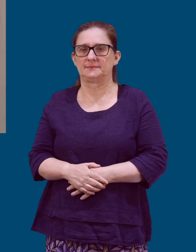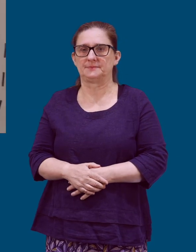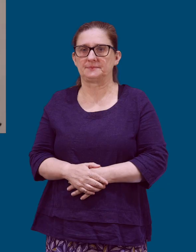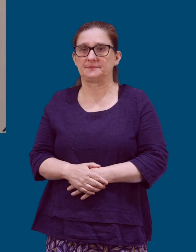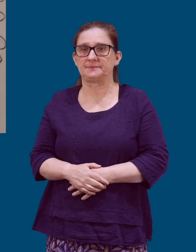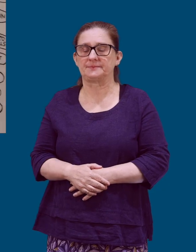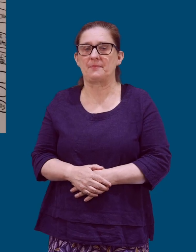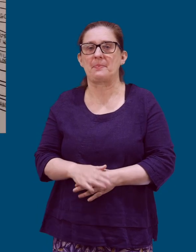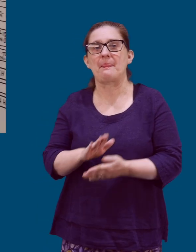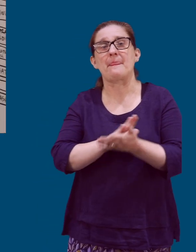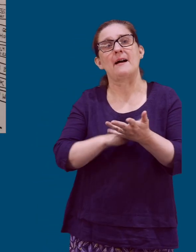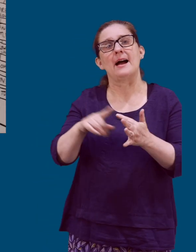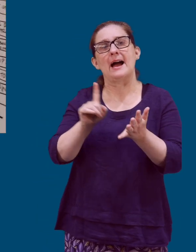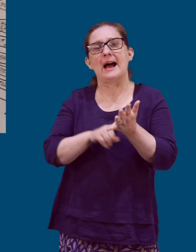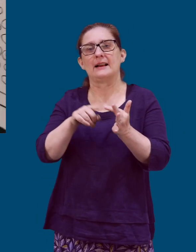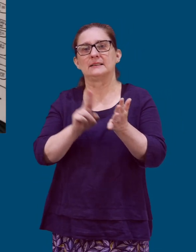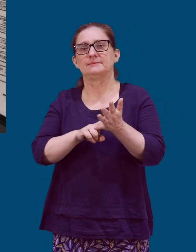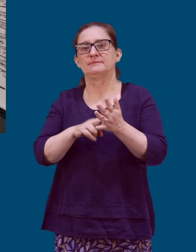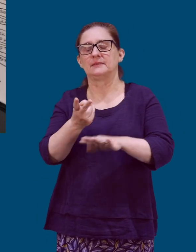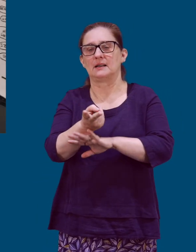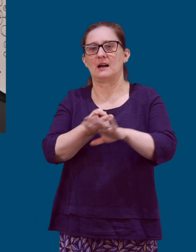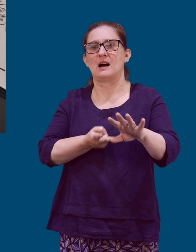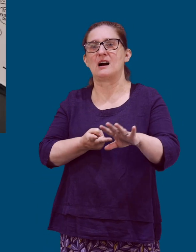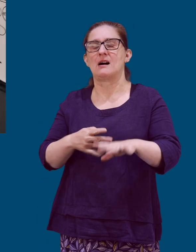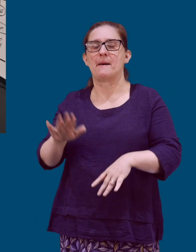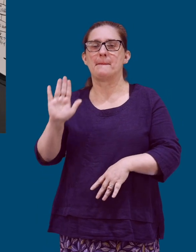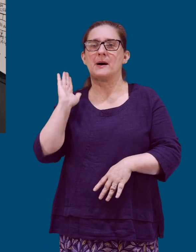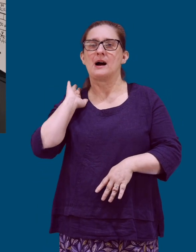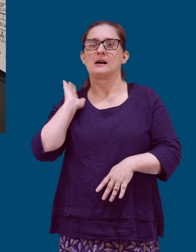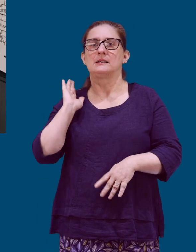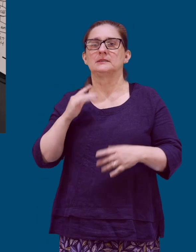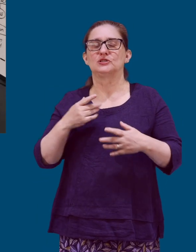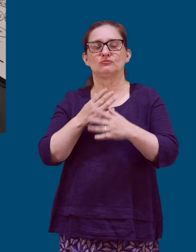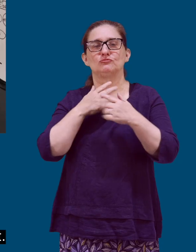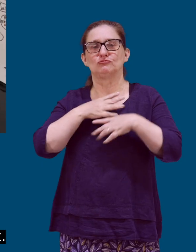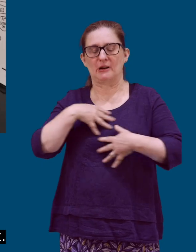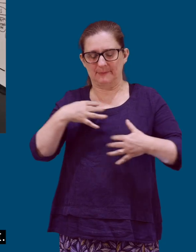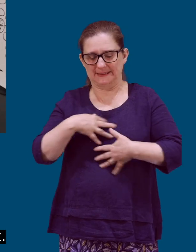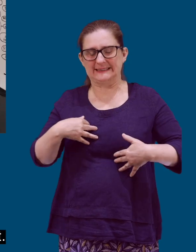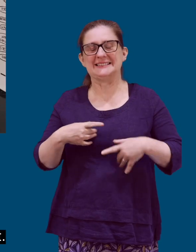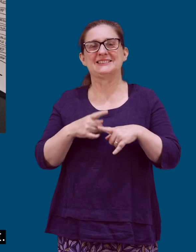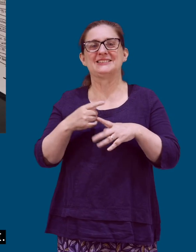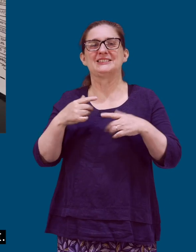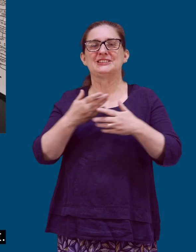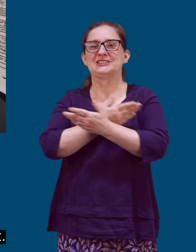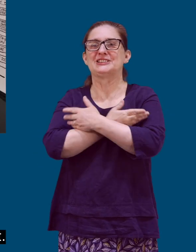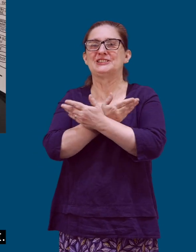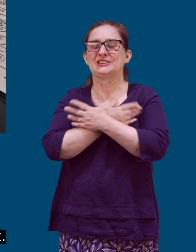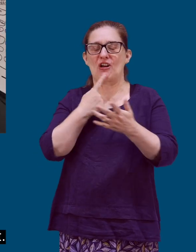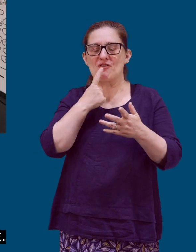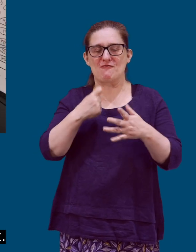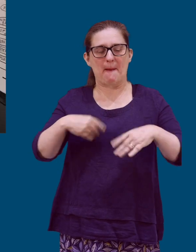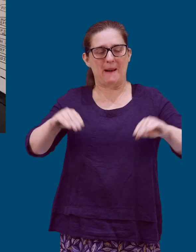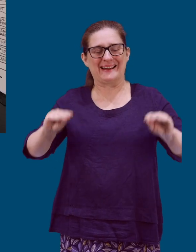Helen is lying on her back in black clothes with a black and white stripy t-shirt dress. as her hair splays out onto the